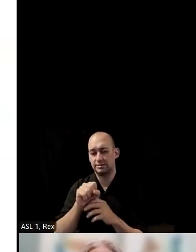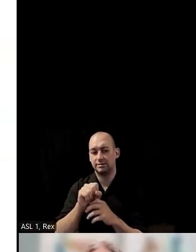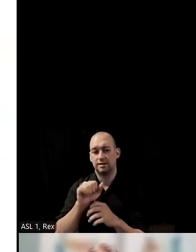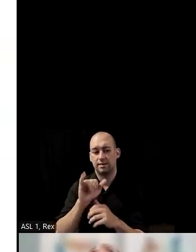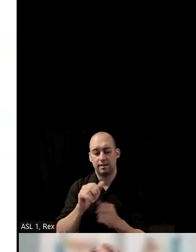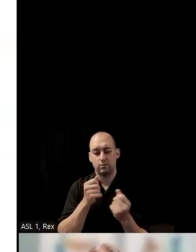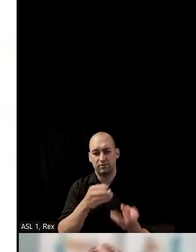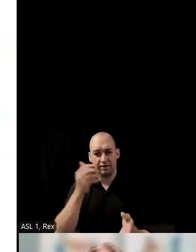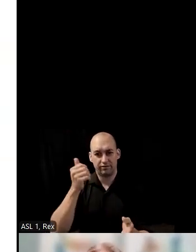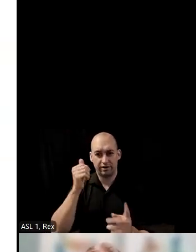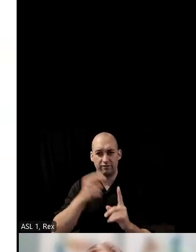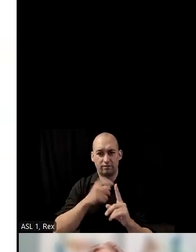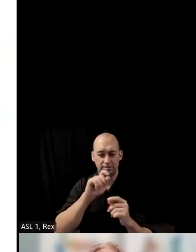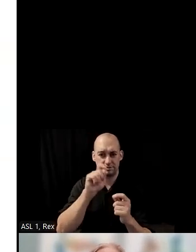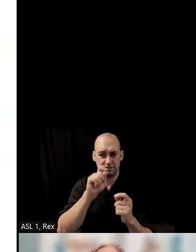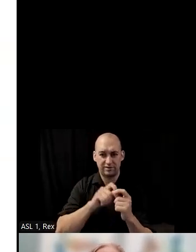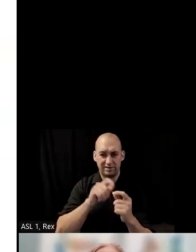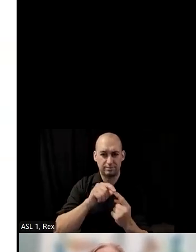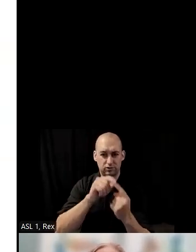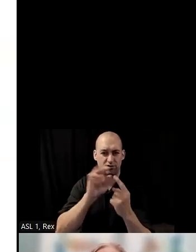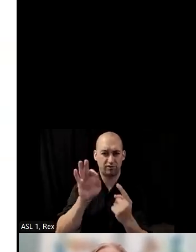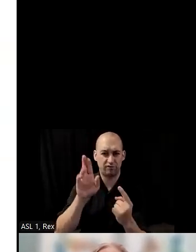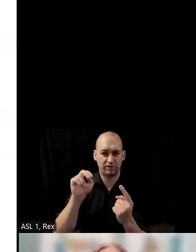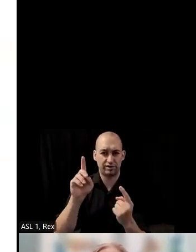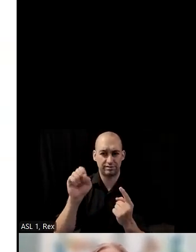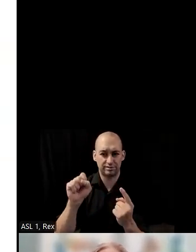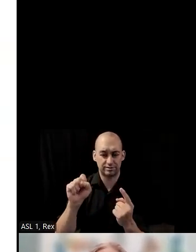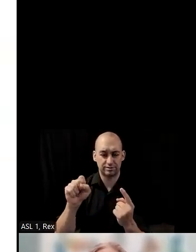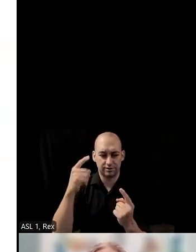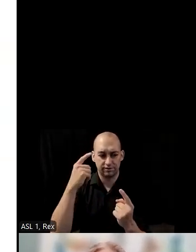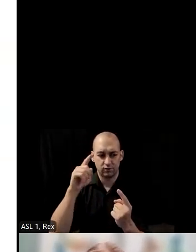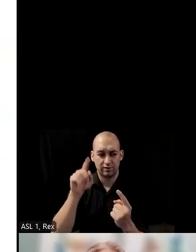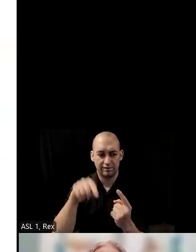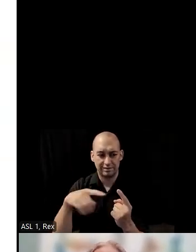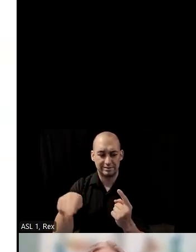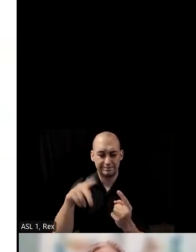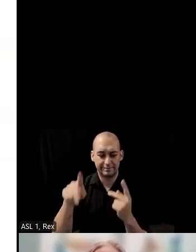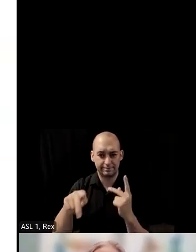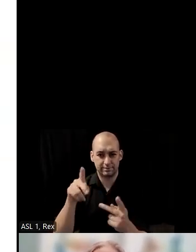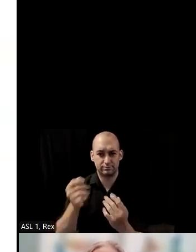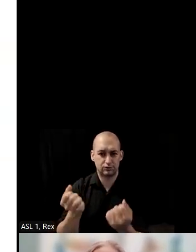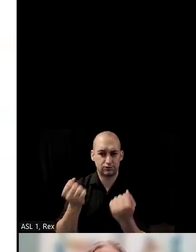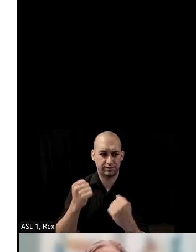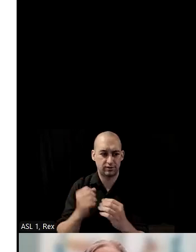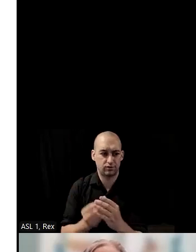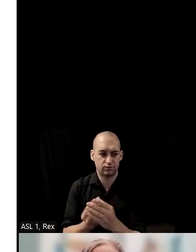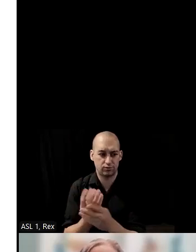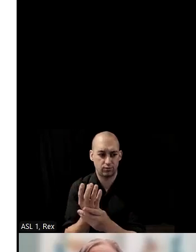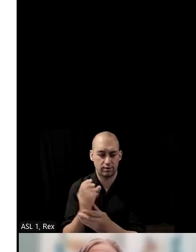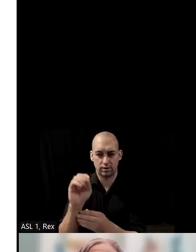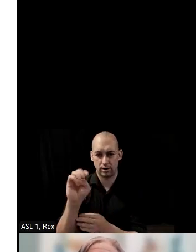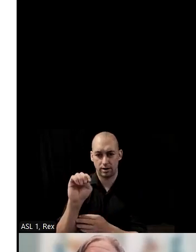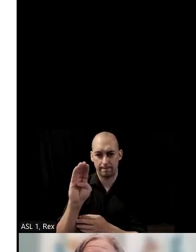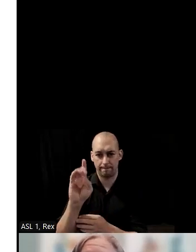from some specific special funds so that they could strengthen and expand the Ombudsman